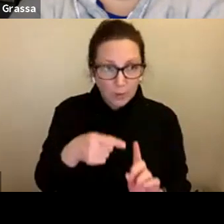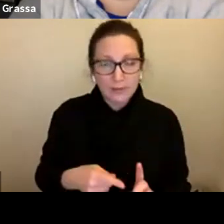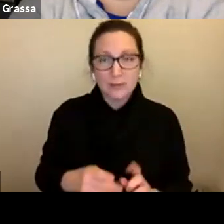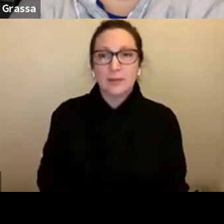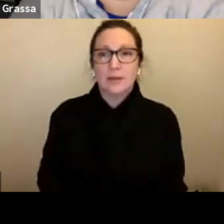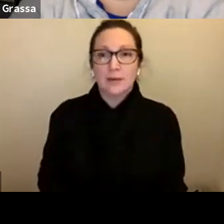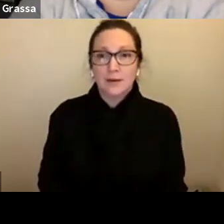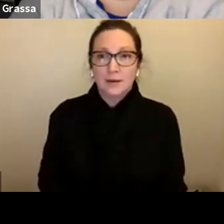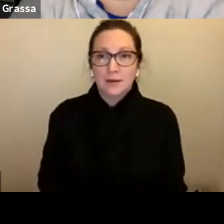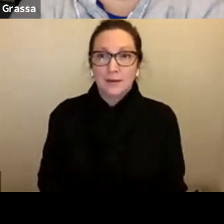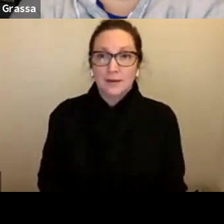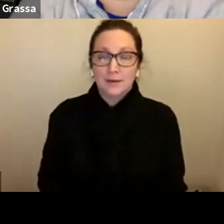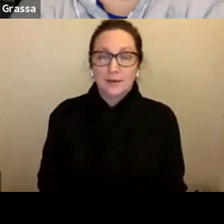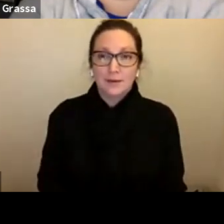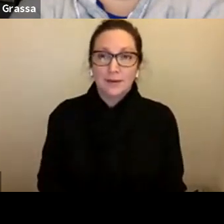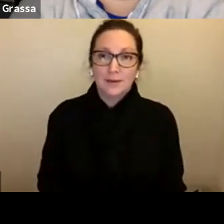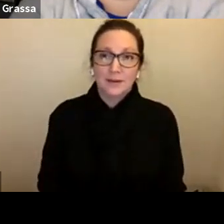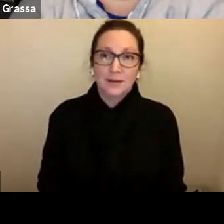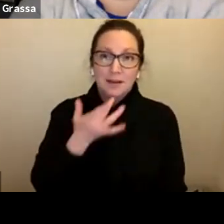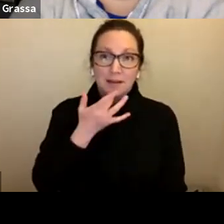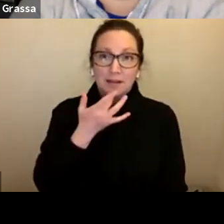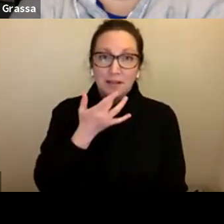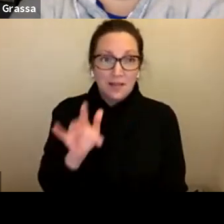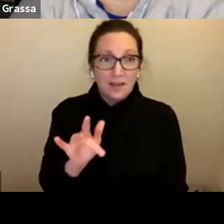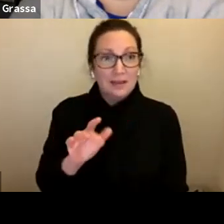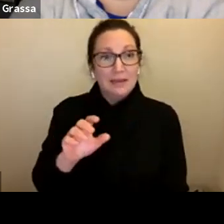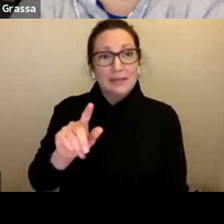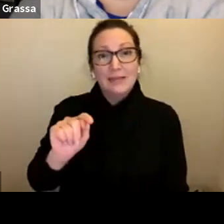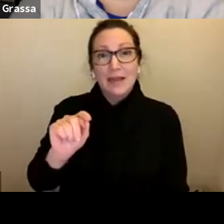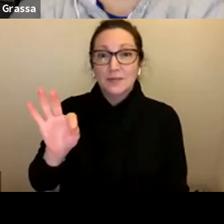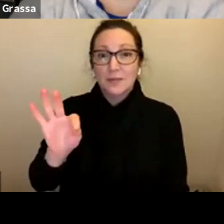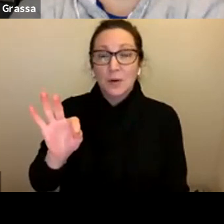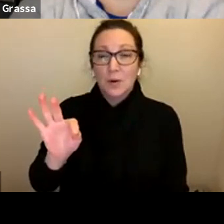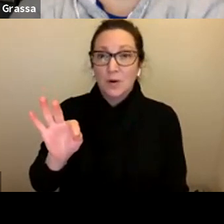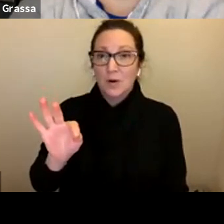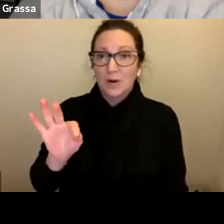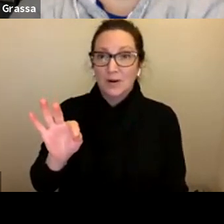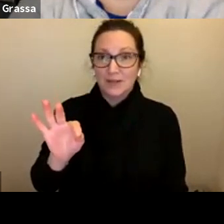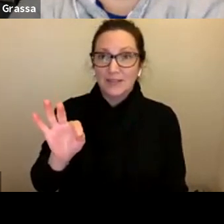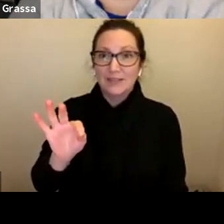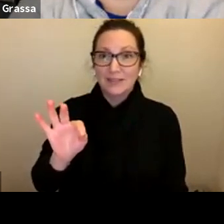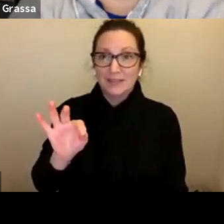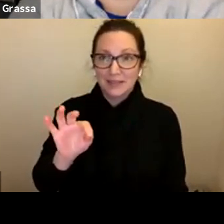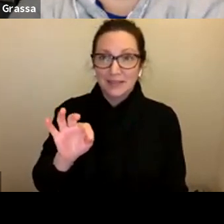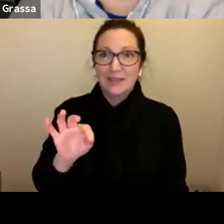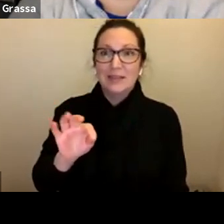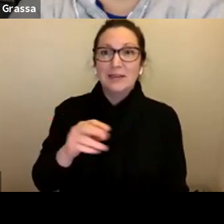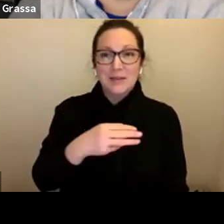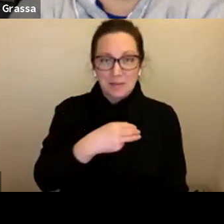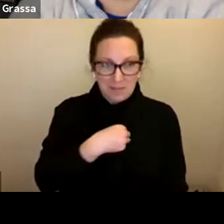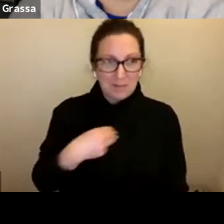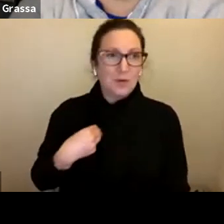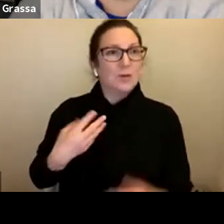Yes, but we still, fortunately, we didn't lose any task force members, as you reminded us all